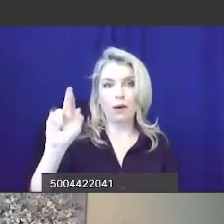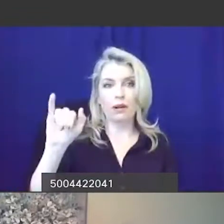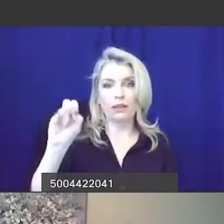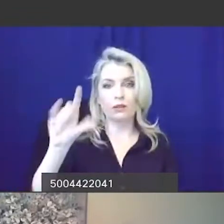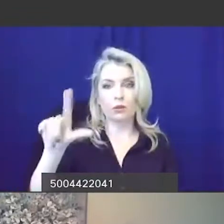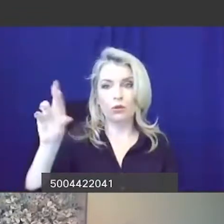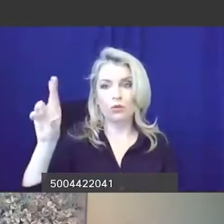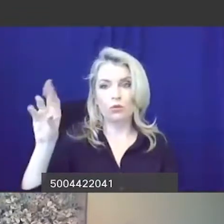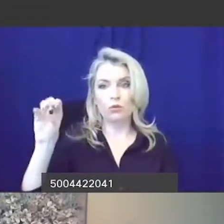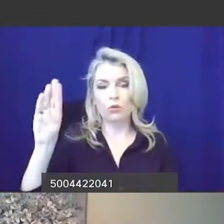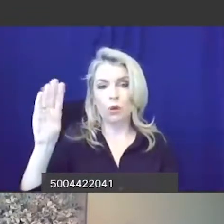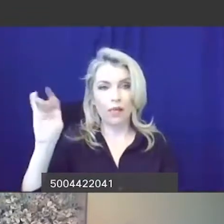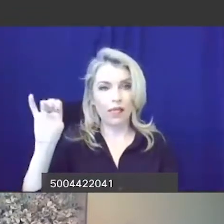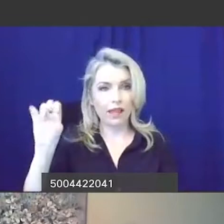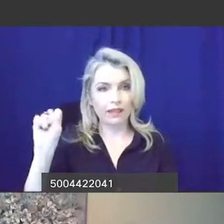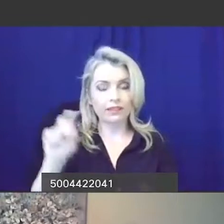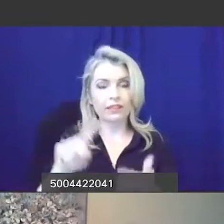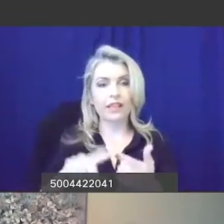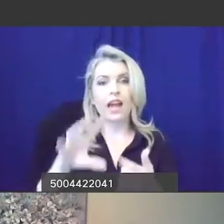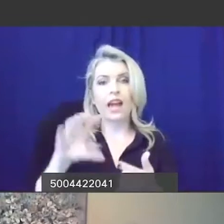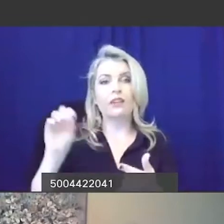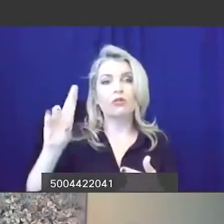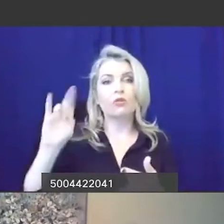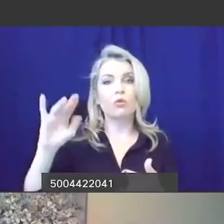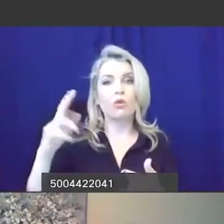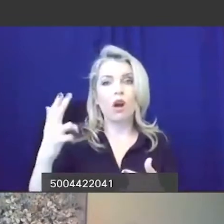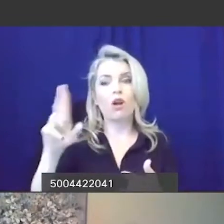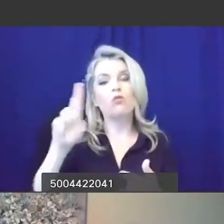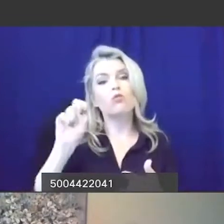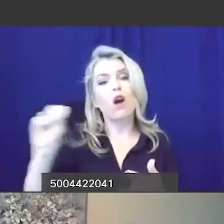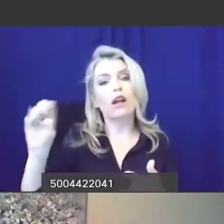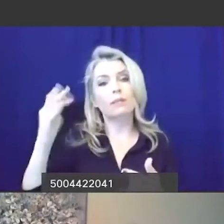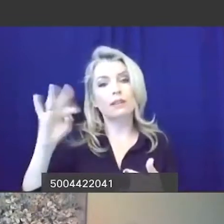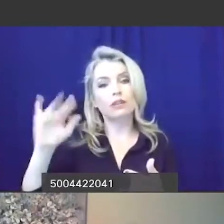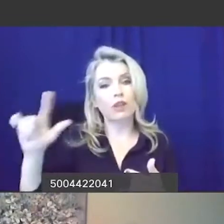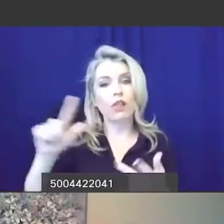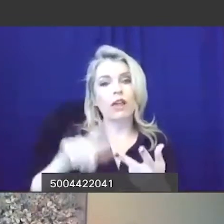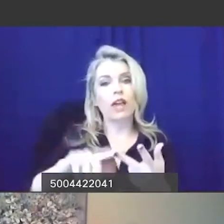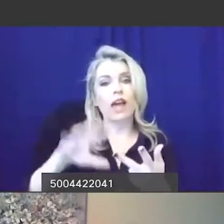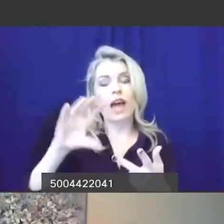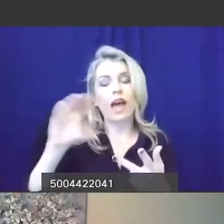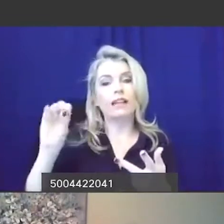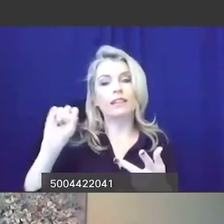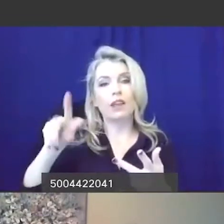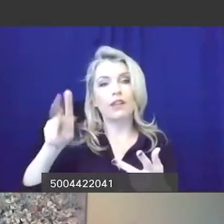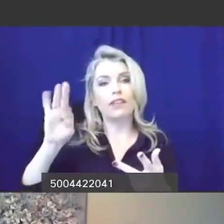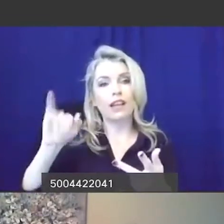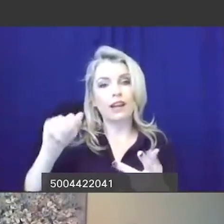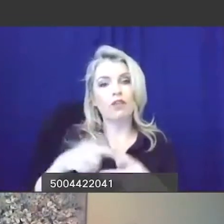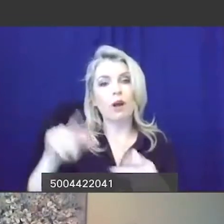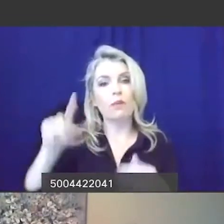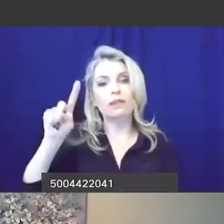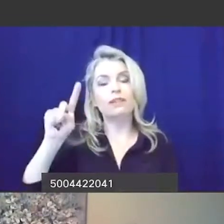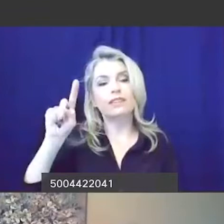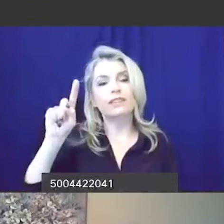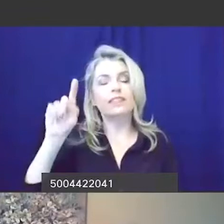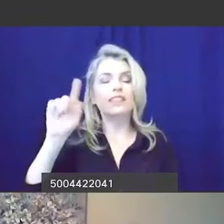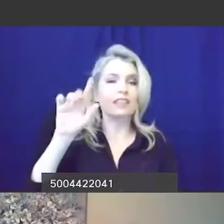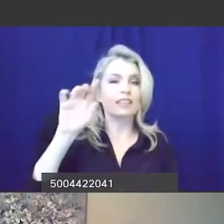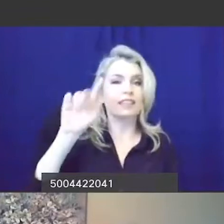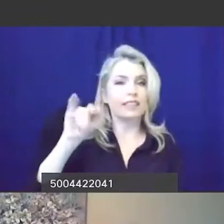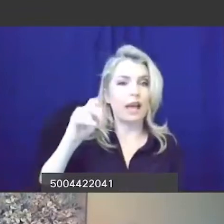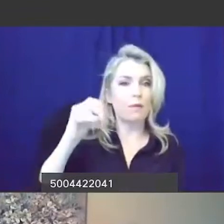SAWS and Ross Mitchell from VIA, as well as Sylvia Zamarripa from our very own CPS Energy supply chain